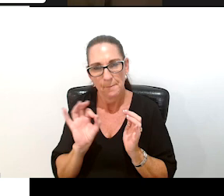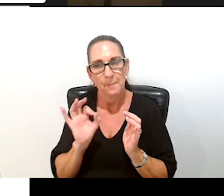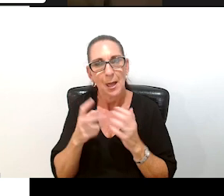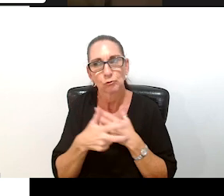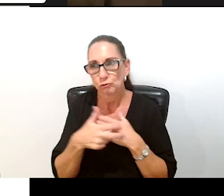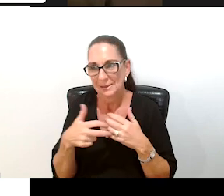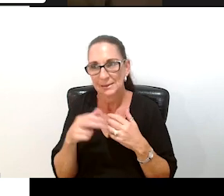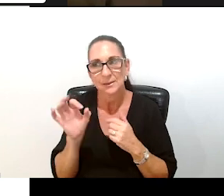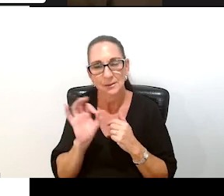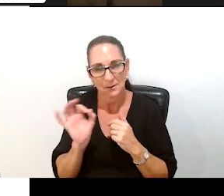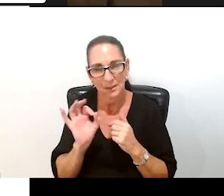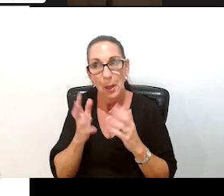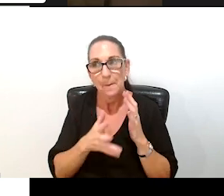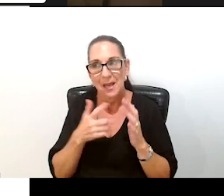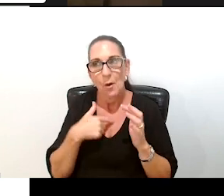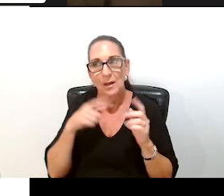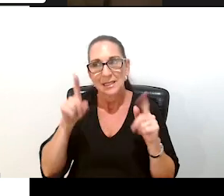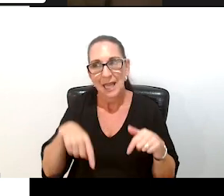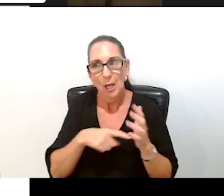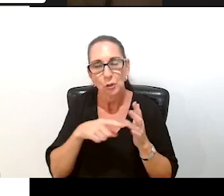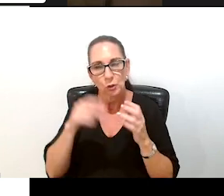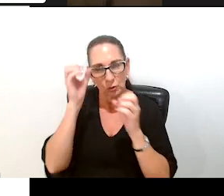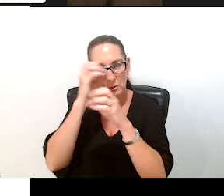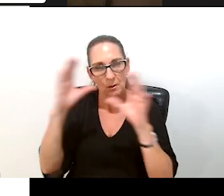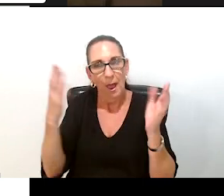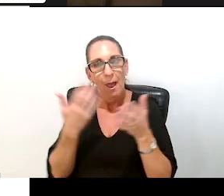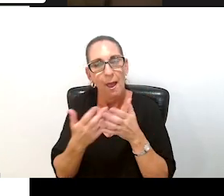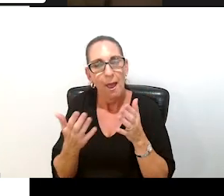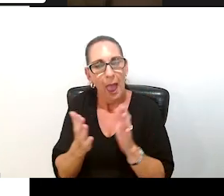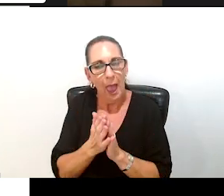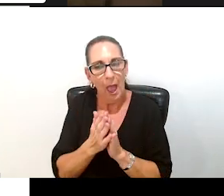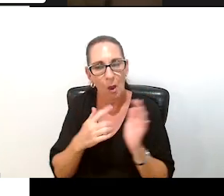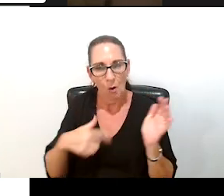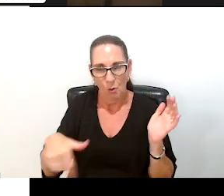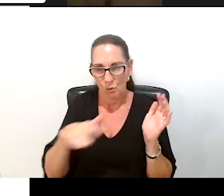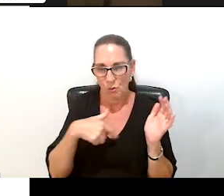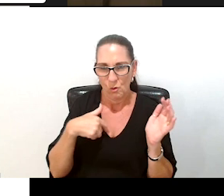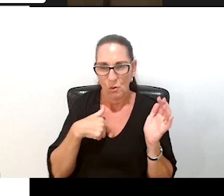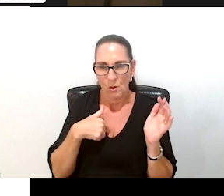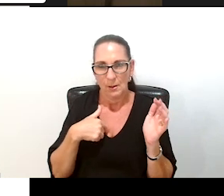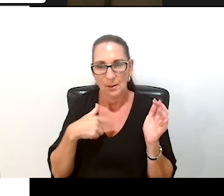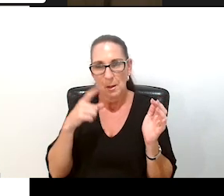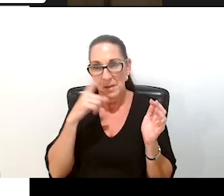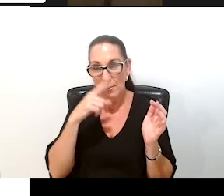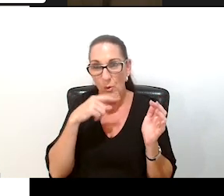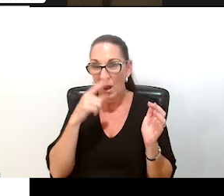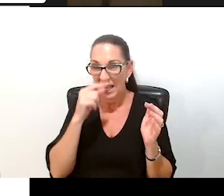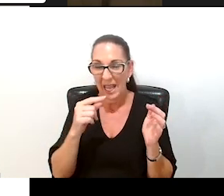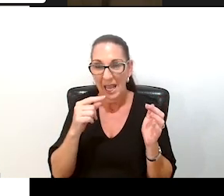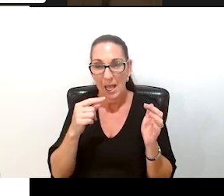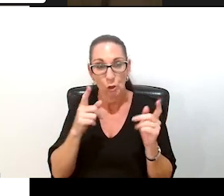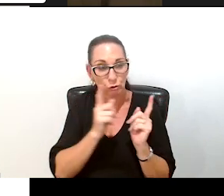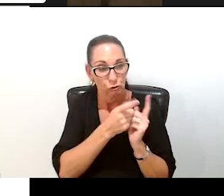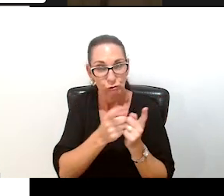addresses attached, and start to look at how we, as groups of the population, move between different services and